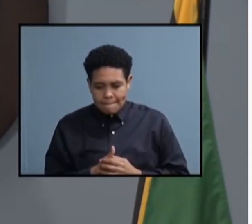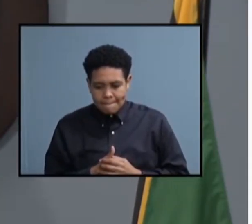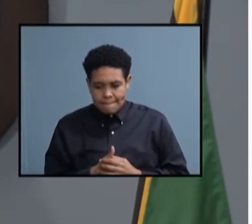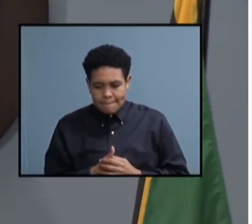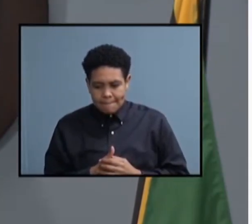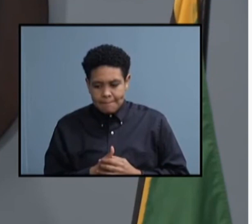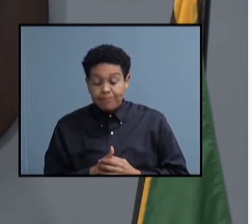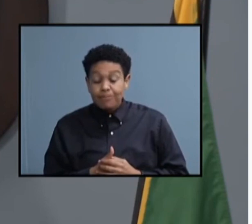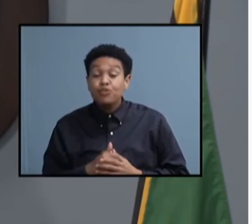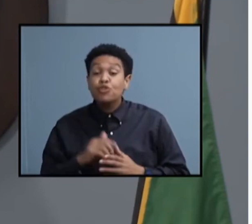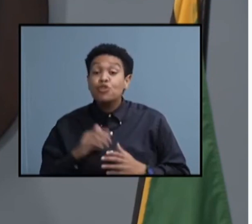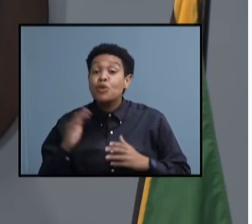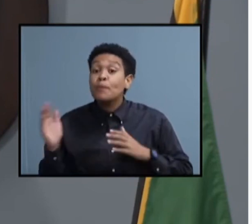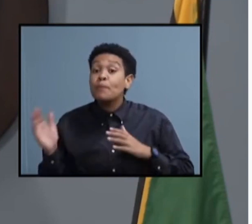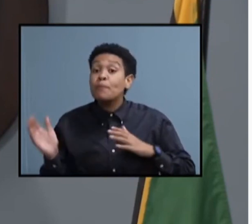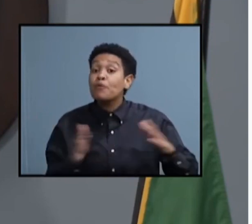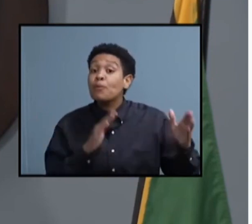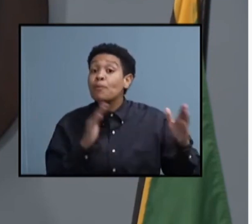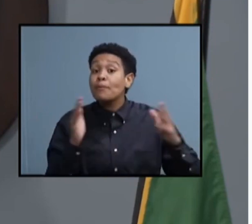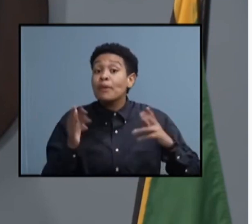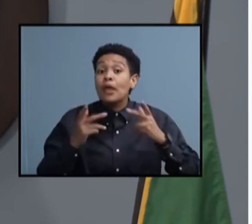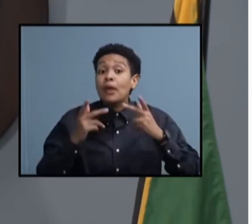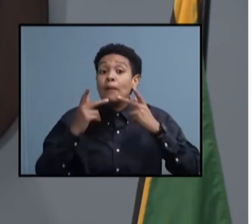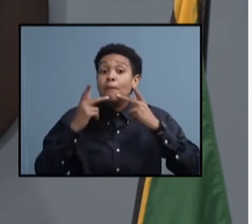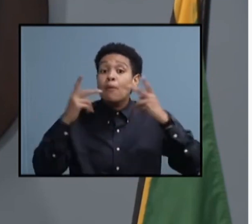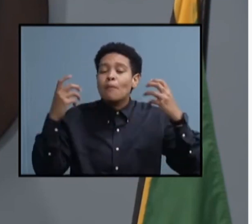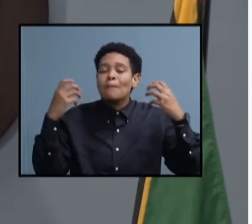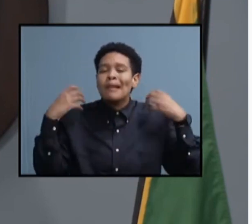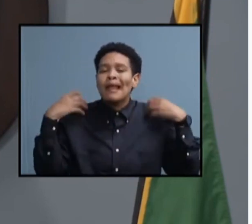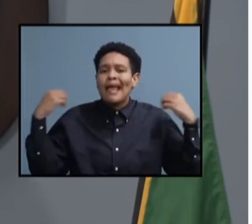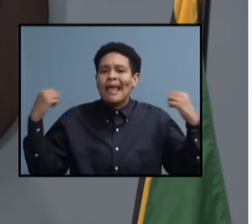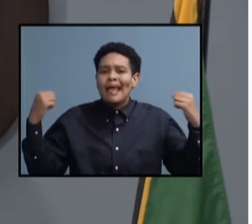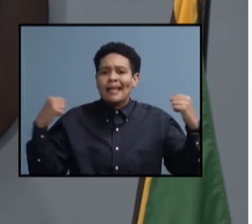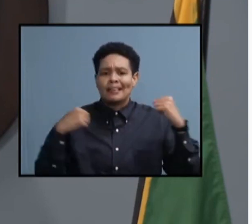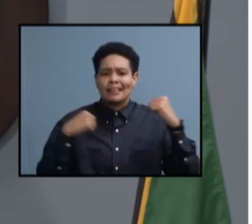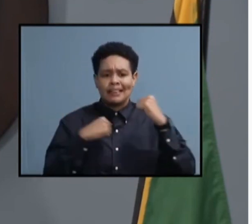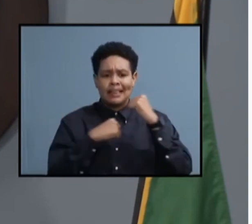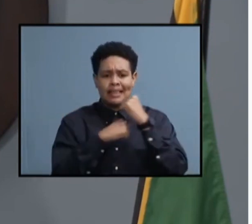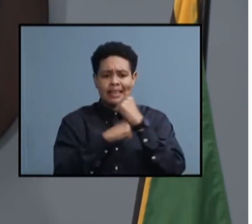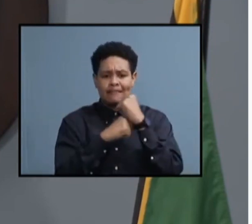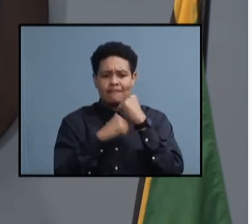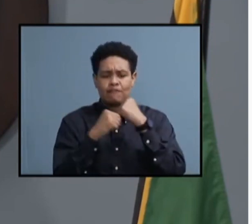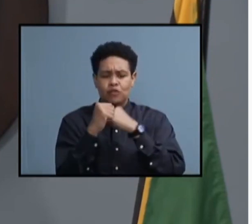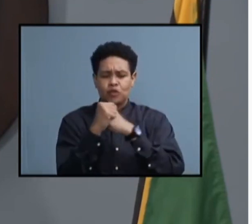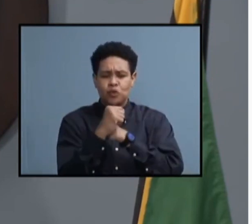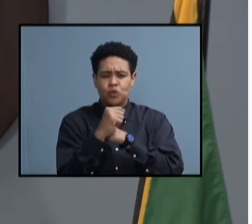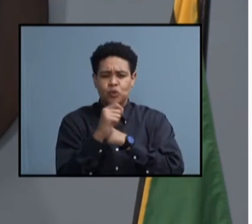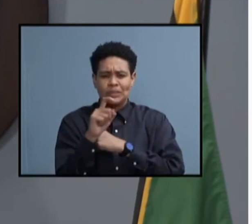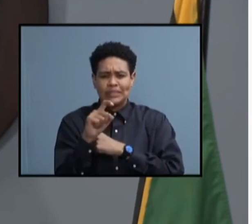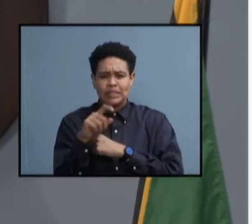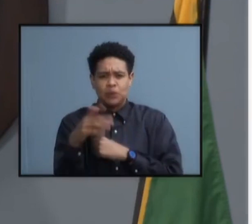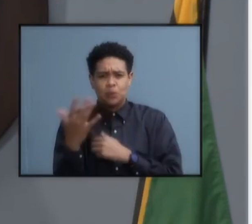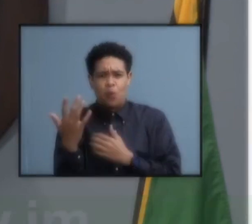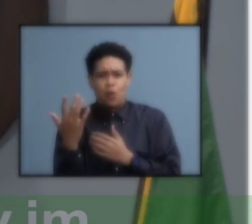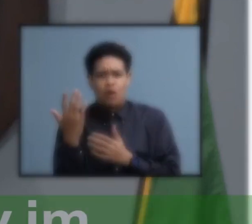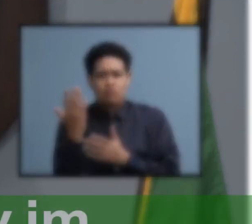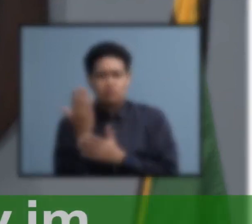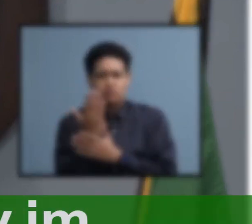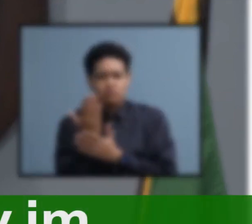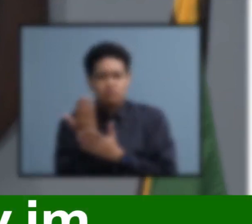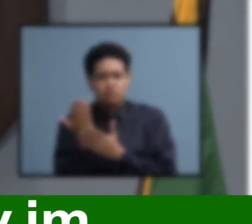that additional work from home protocols can be found and downloaded from the Ministry of Health's website